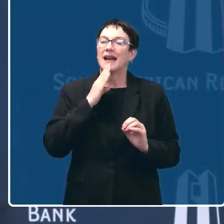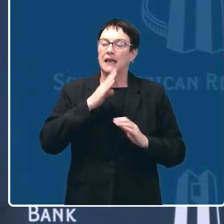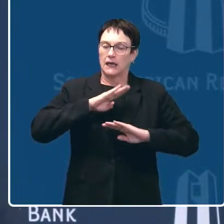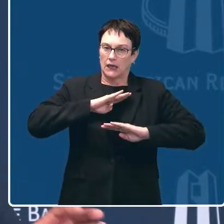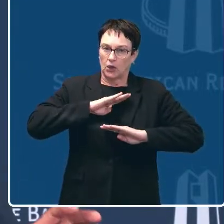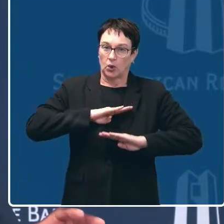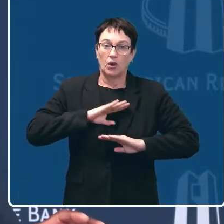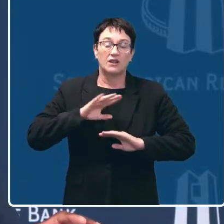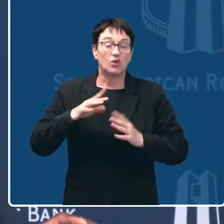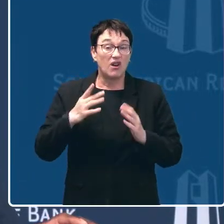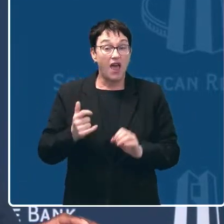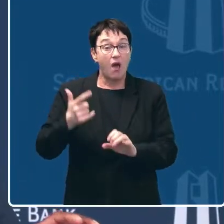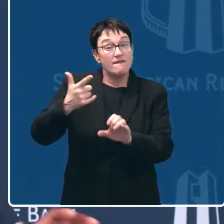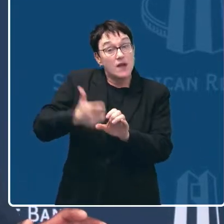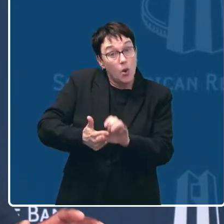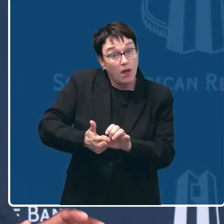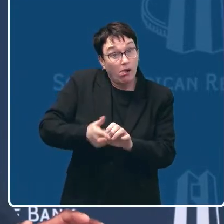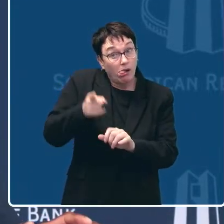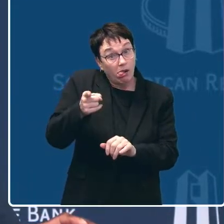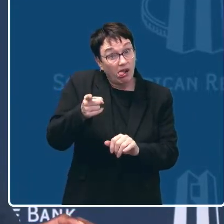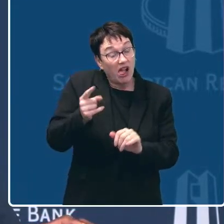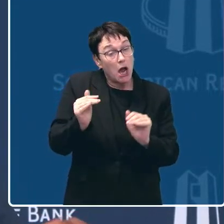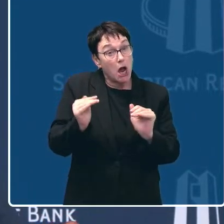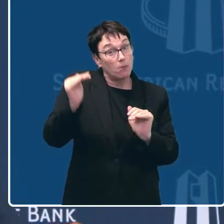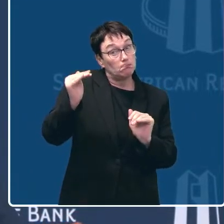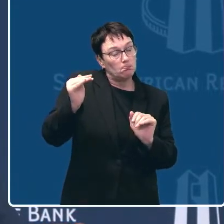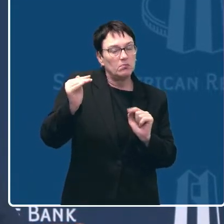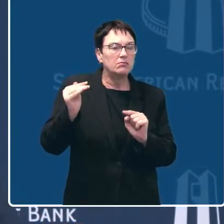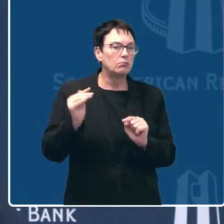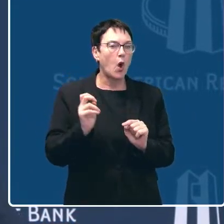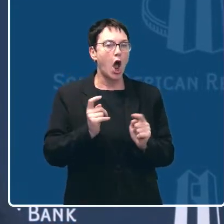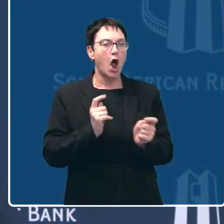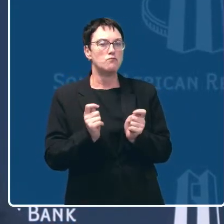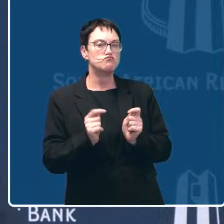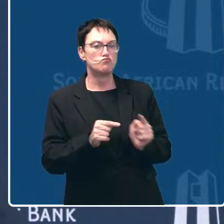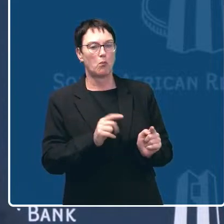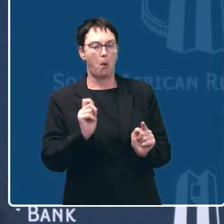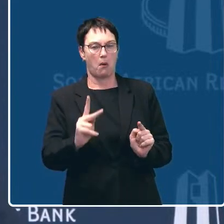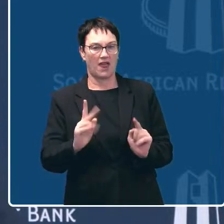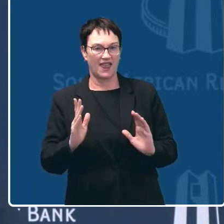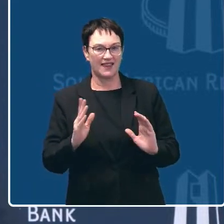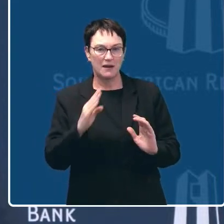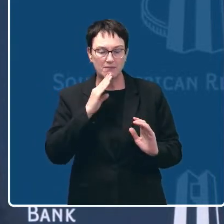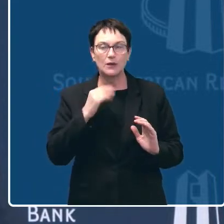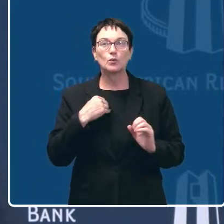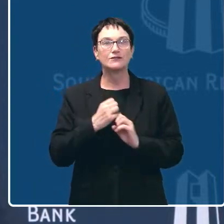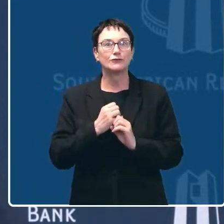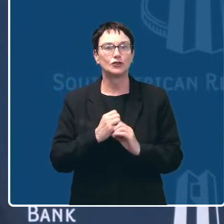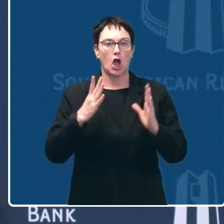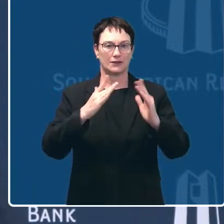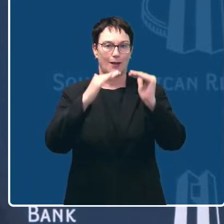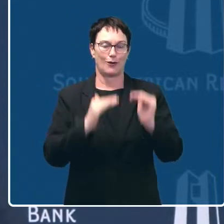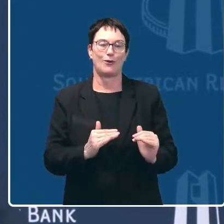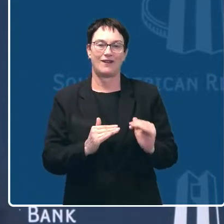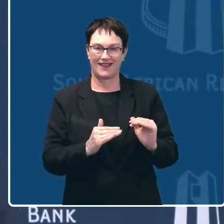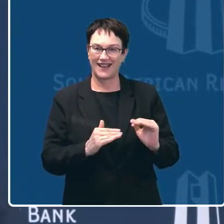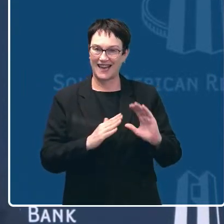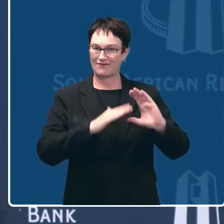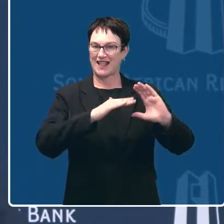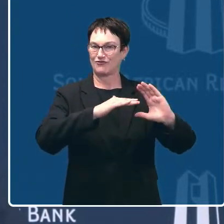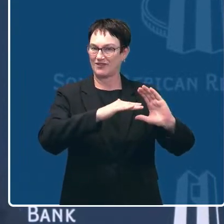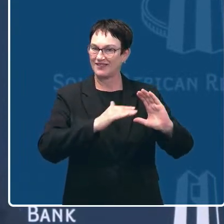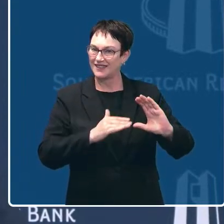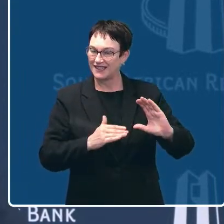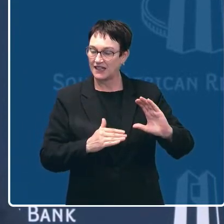besides, we had a lower inflation starting point, and in a way, you